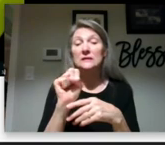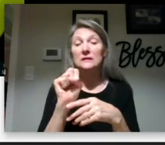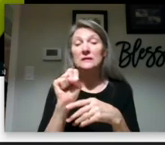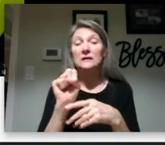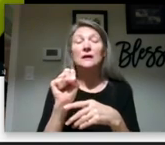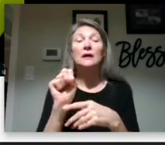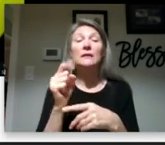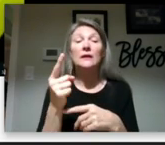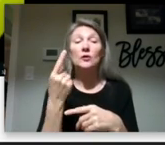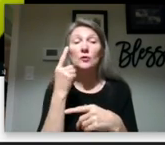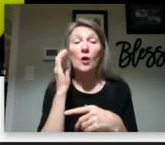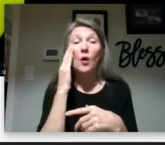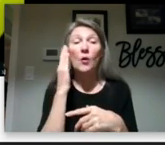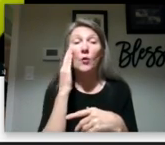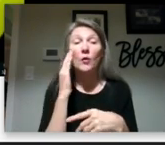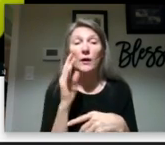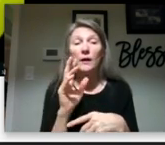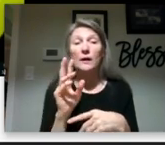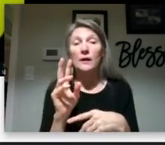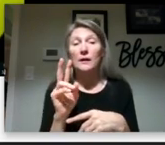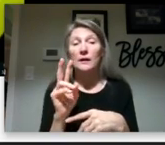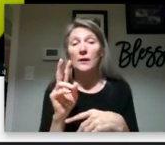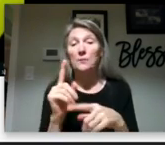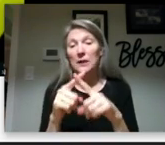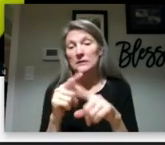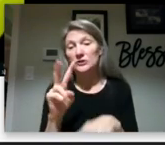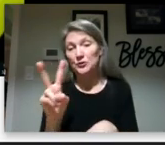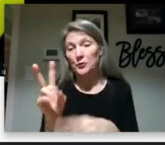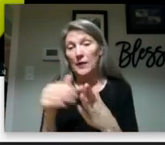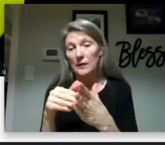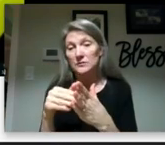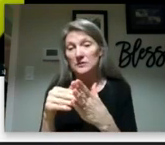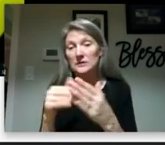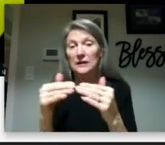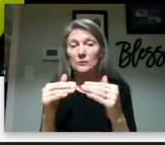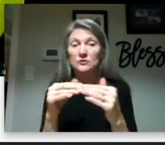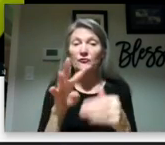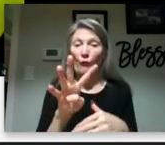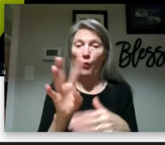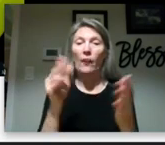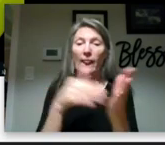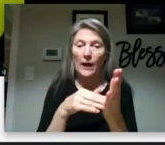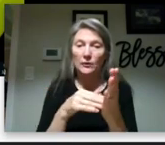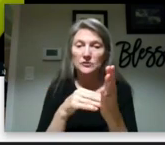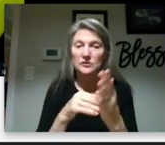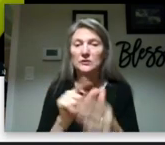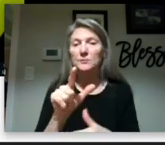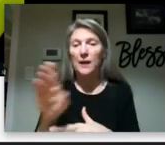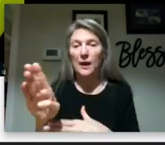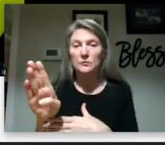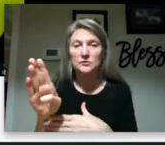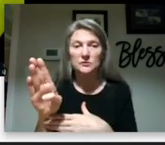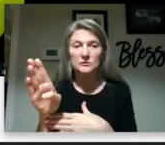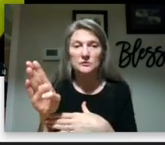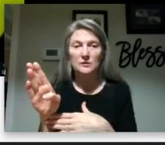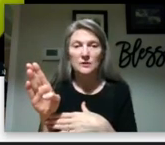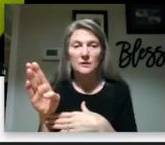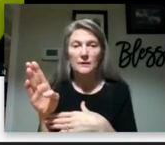your understanding. You know that you need to add another 2,000, right? So 2 tons then would